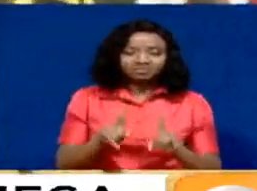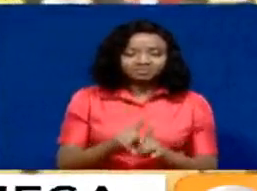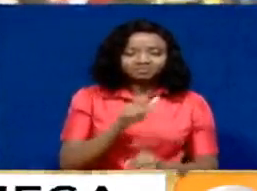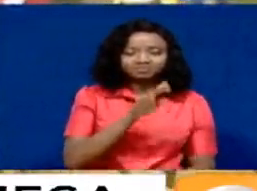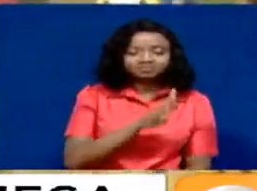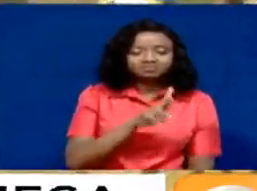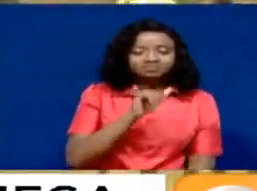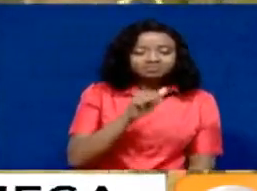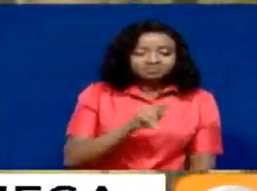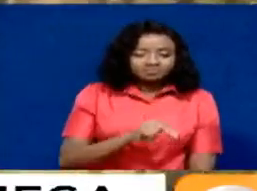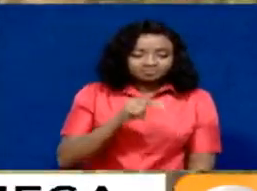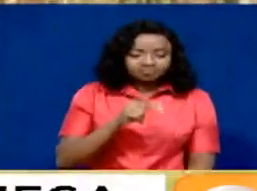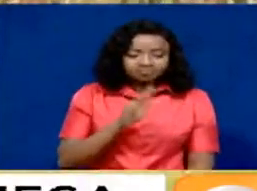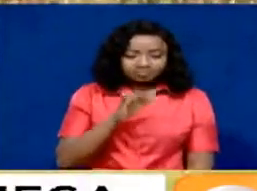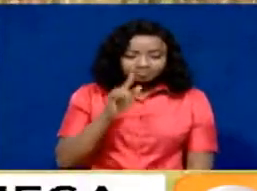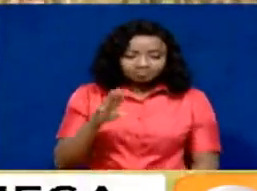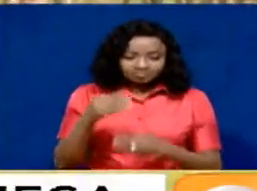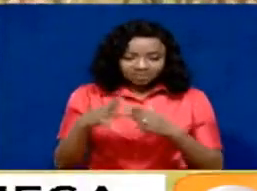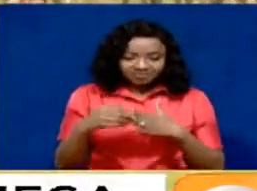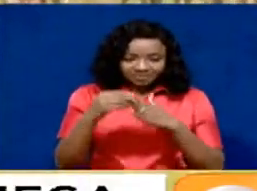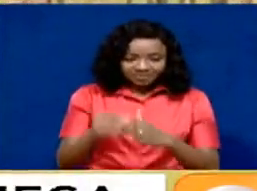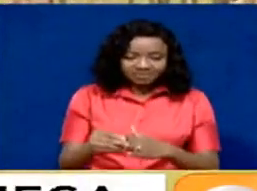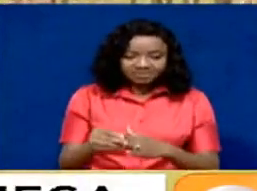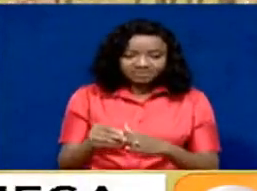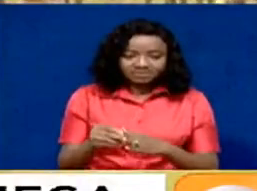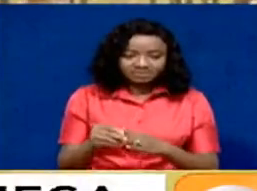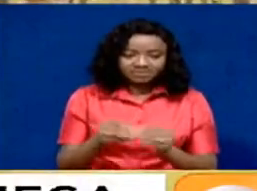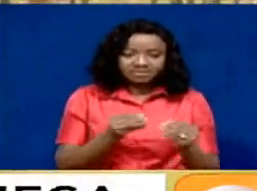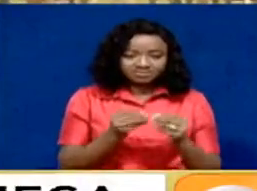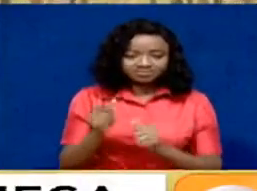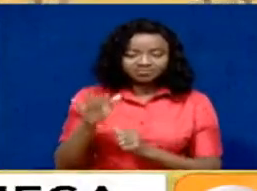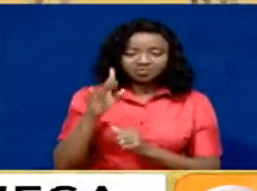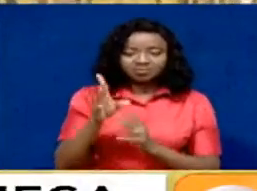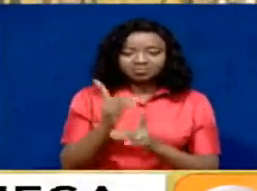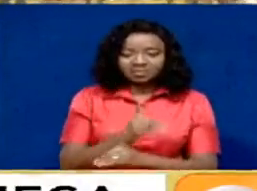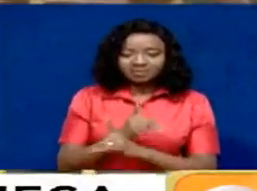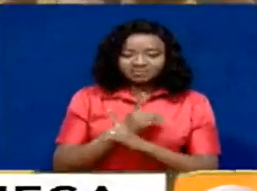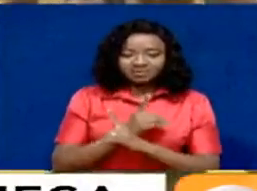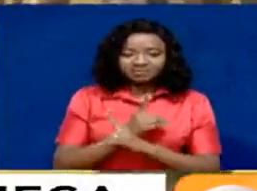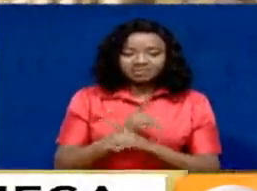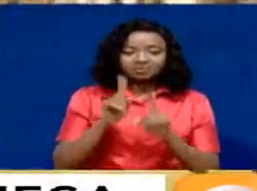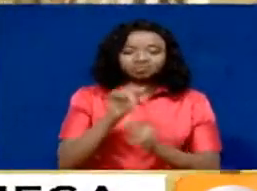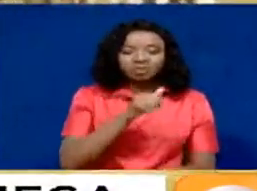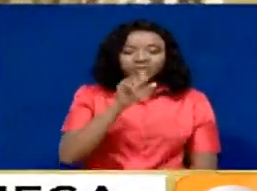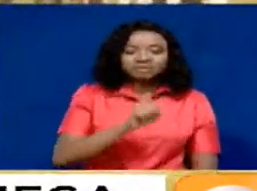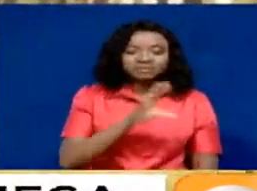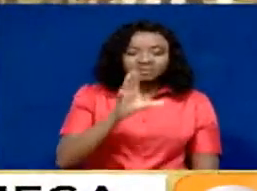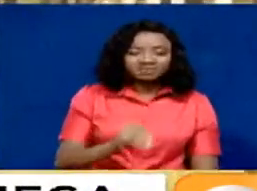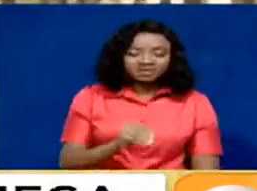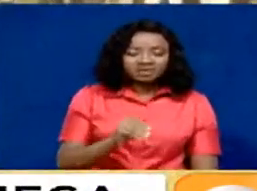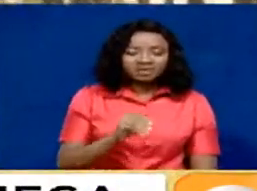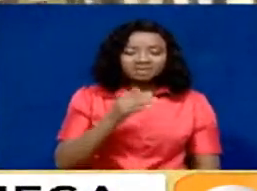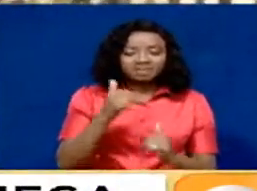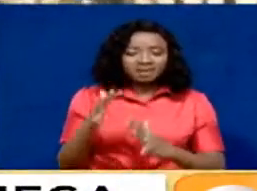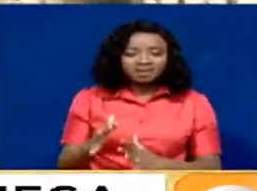Brian Tanga handed the Sugar Millers the lead when he sliced through the Quins' defense to score a converted try. South African Ntambeni